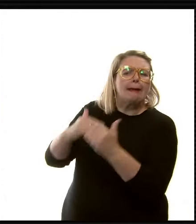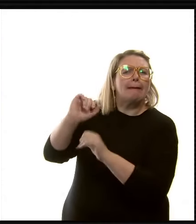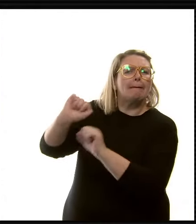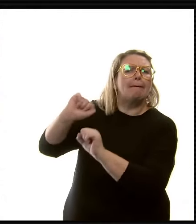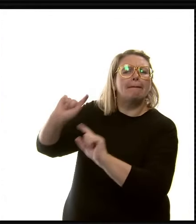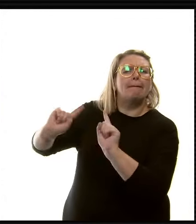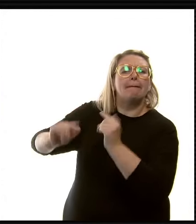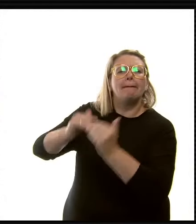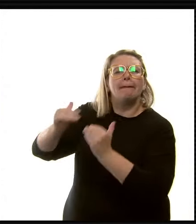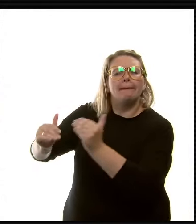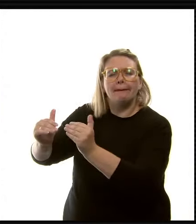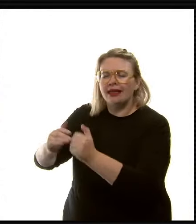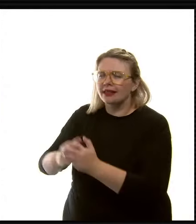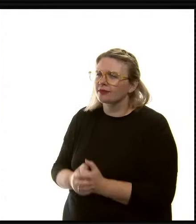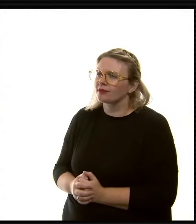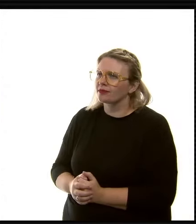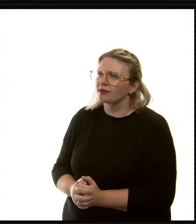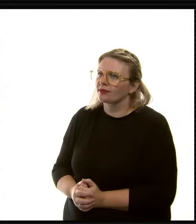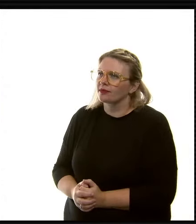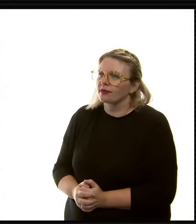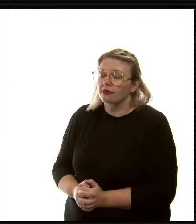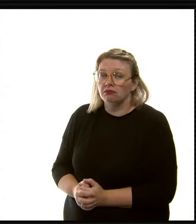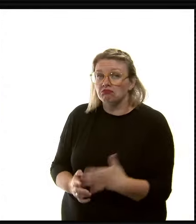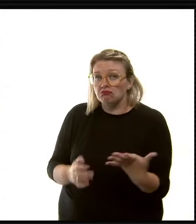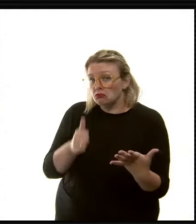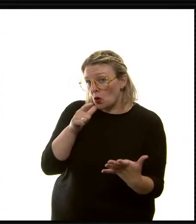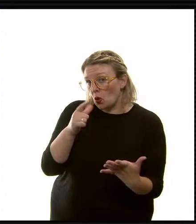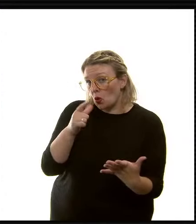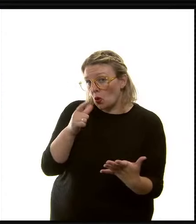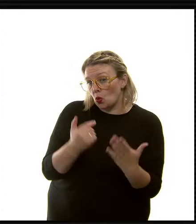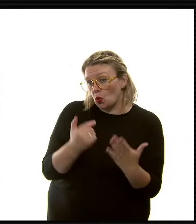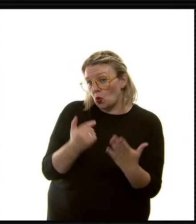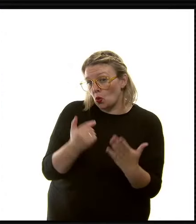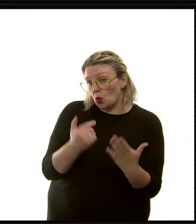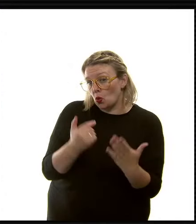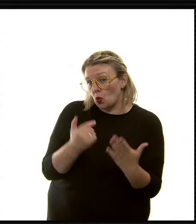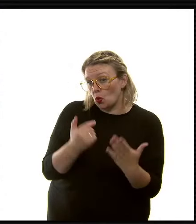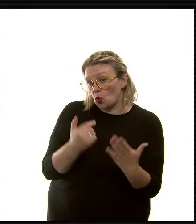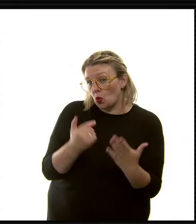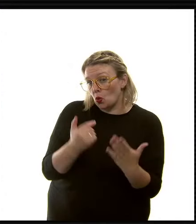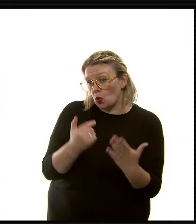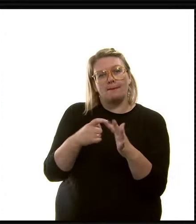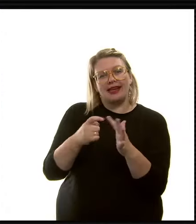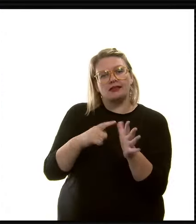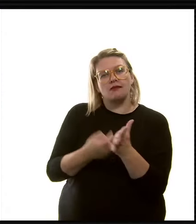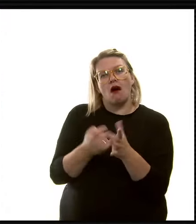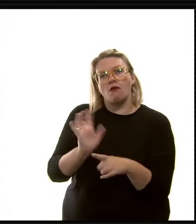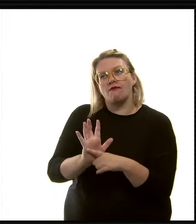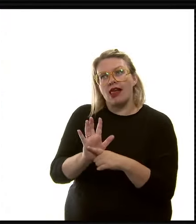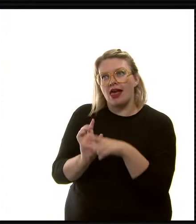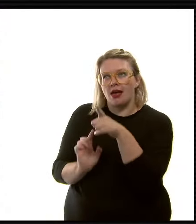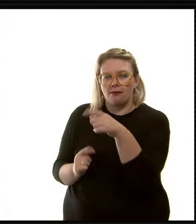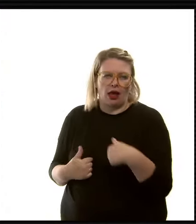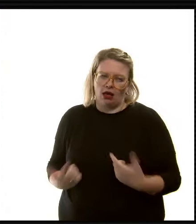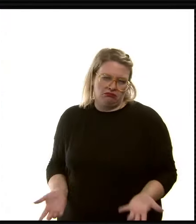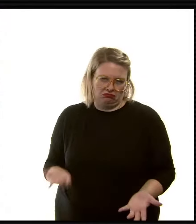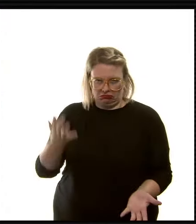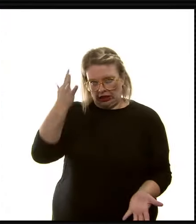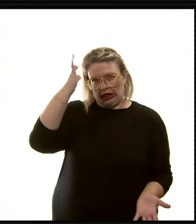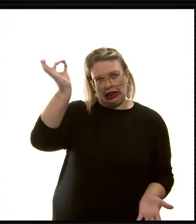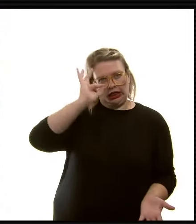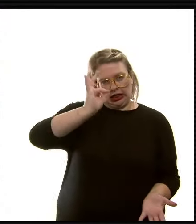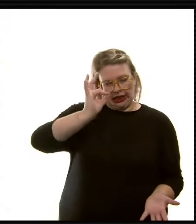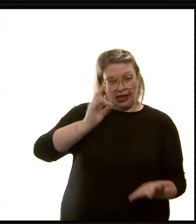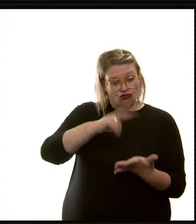on. Now, Joel, you may be aware of a new Pixar movie currently wowing audiences around the world. Oh, I have absolutely no idea. I haven't read the